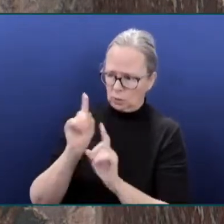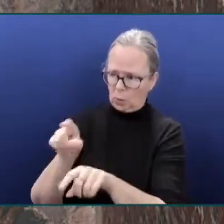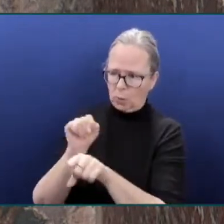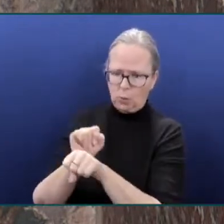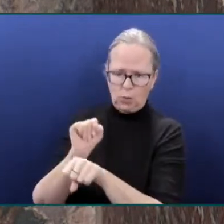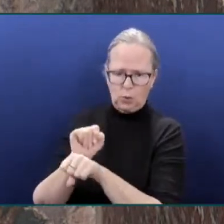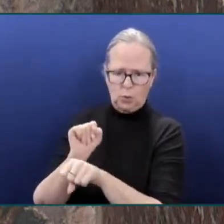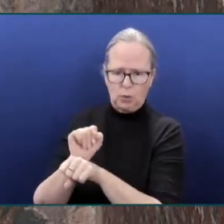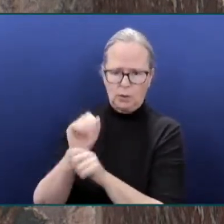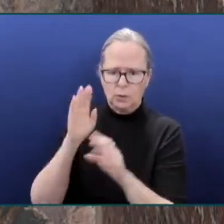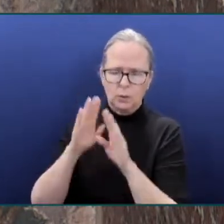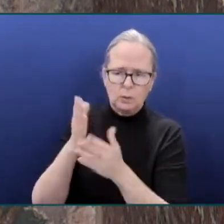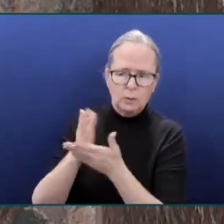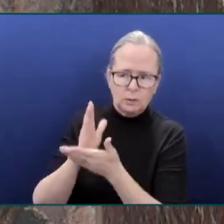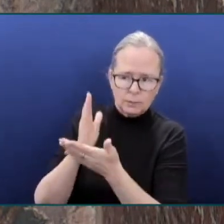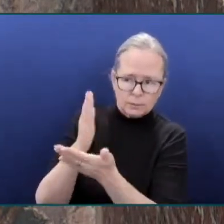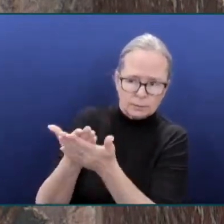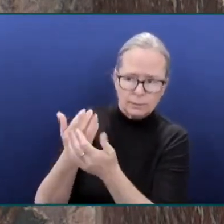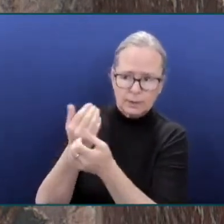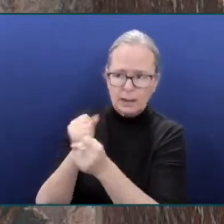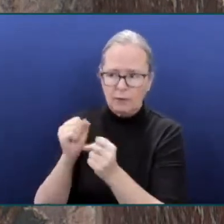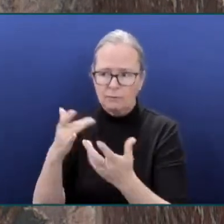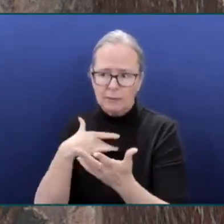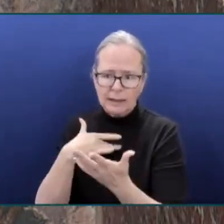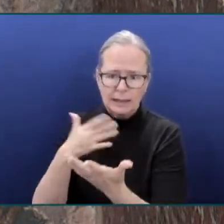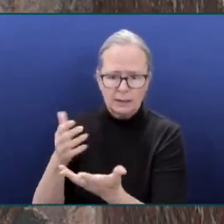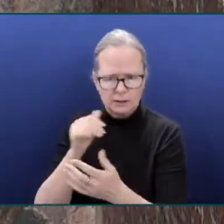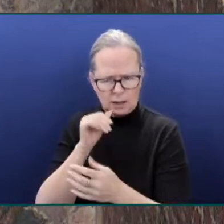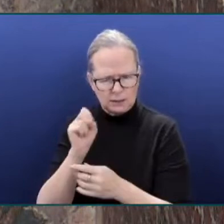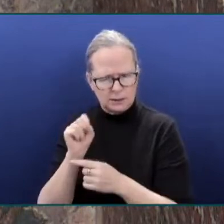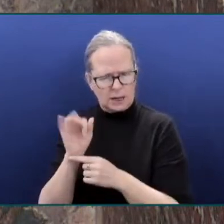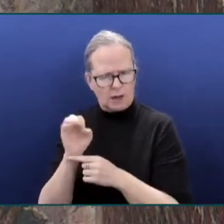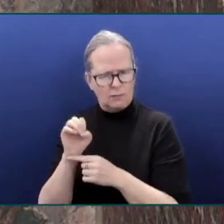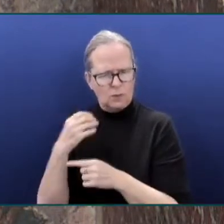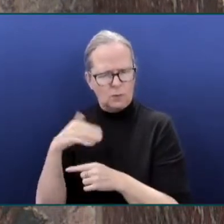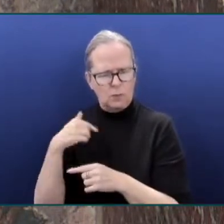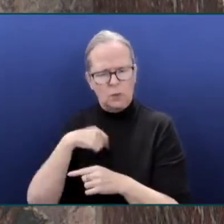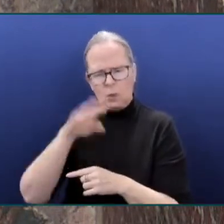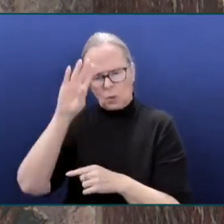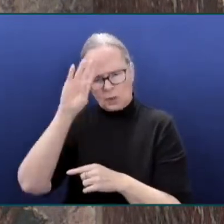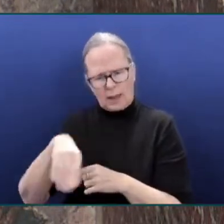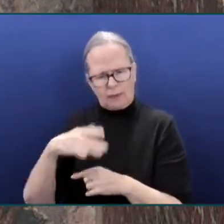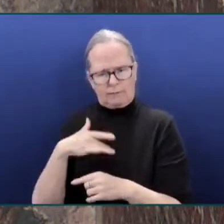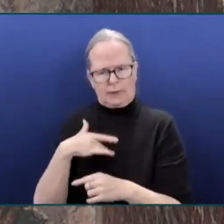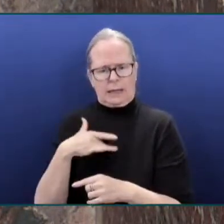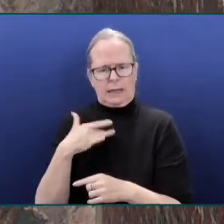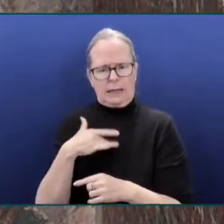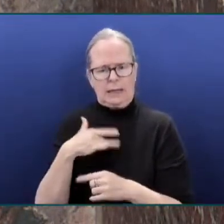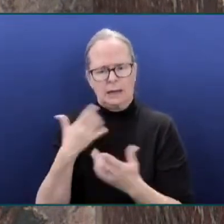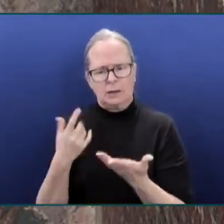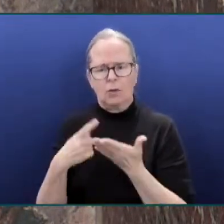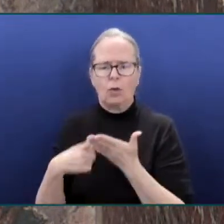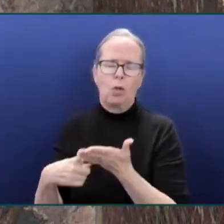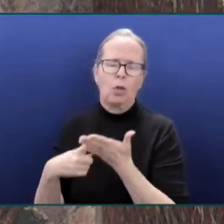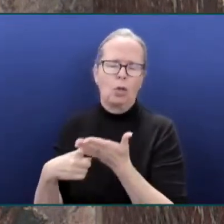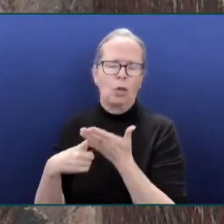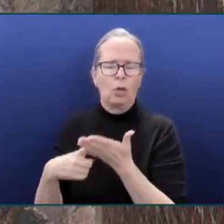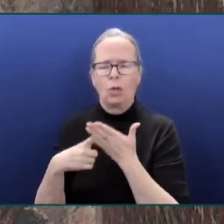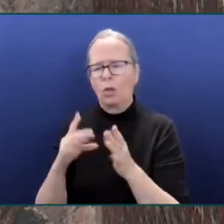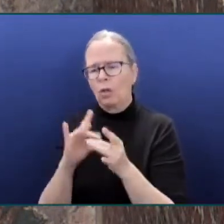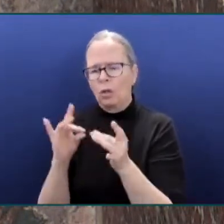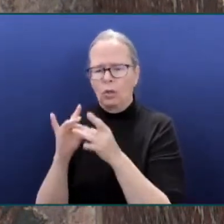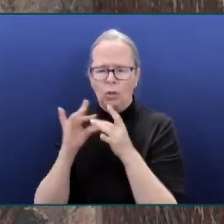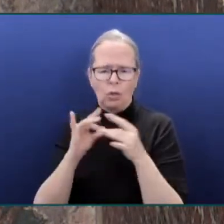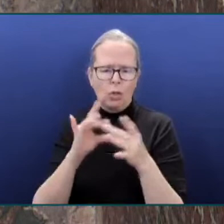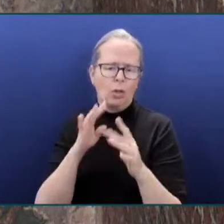We can here in this chamber talk all about initiatives, but it's not working. It's not working. People don't